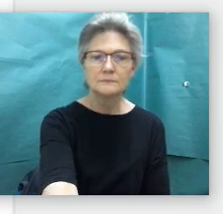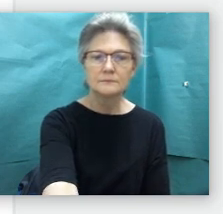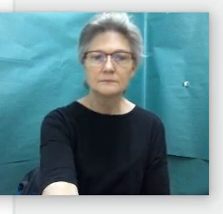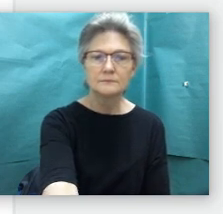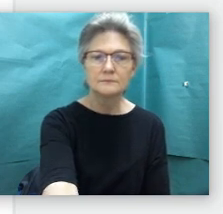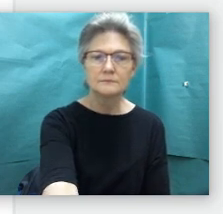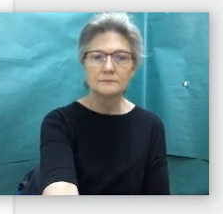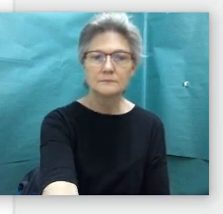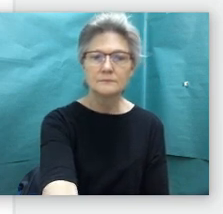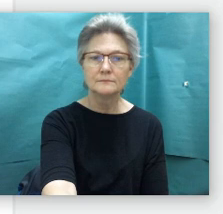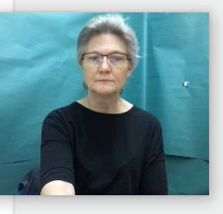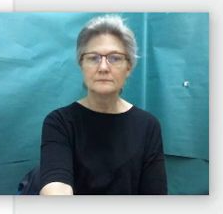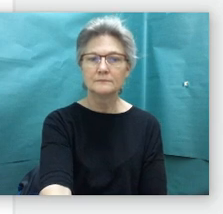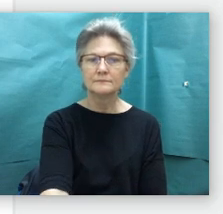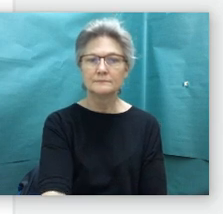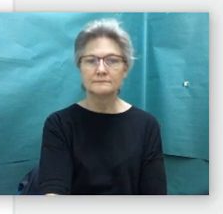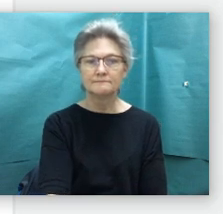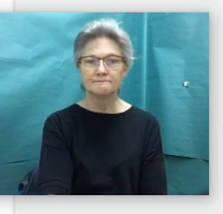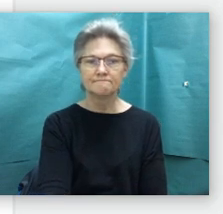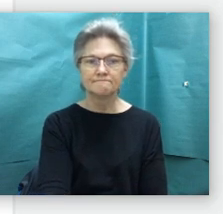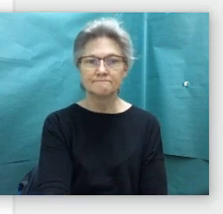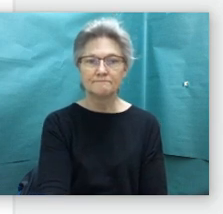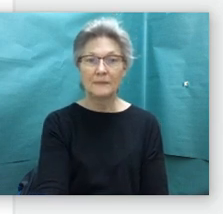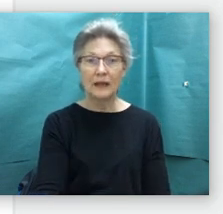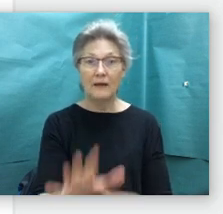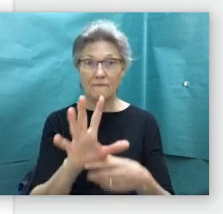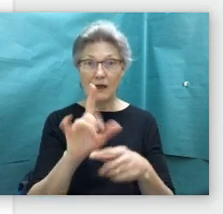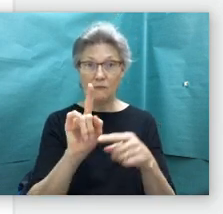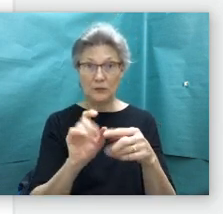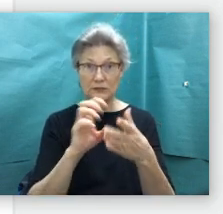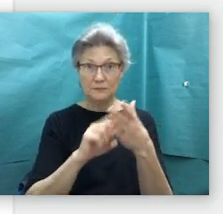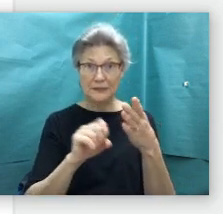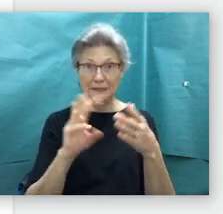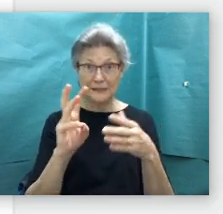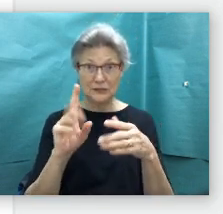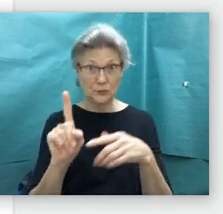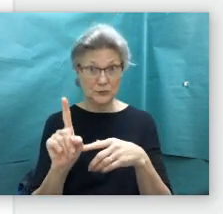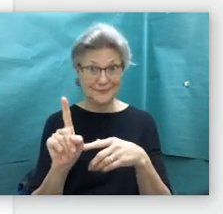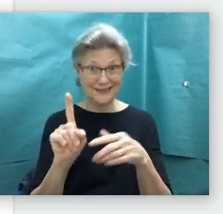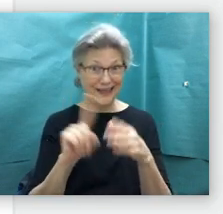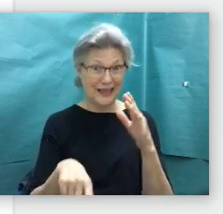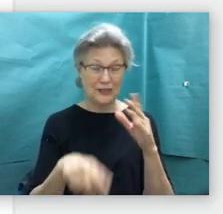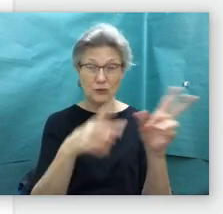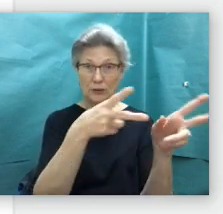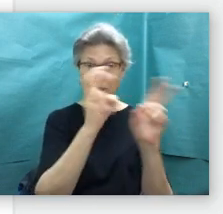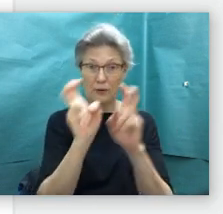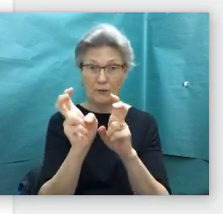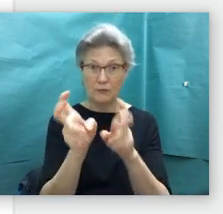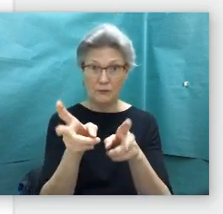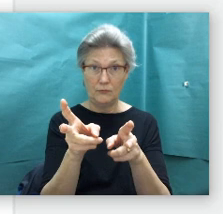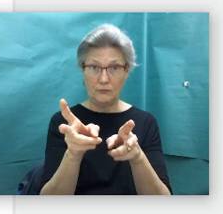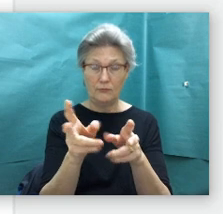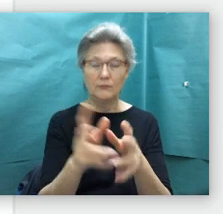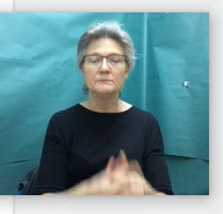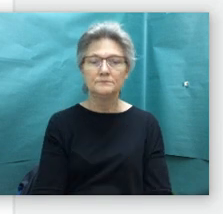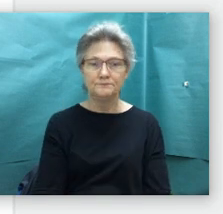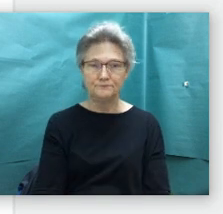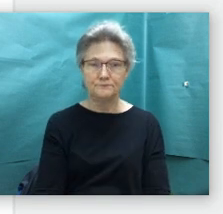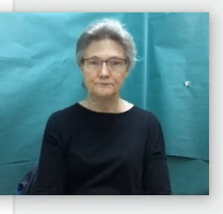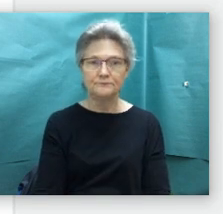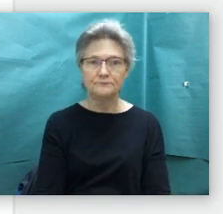Okay, 5 ones minus 6 ones. I don't have enough, so I need to, you